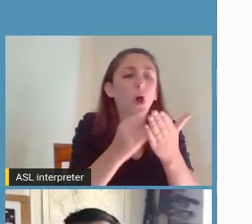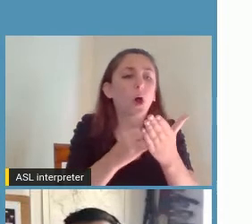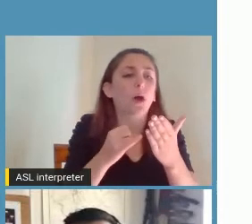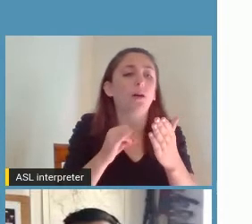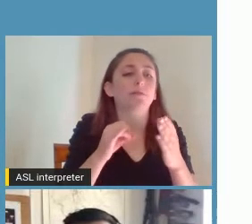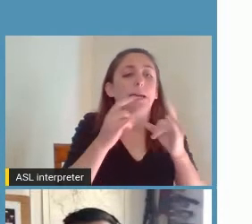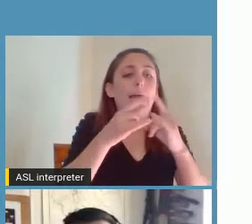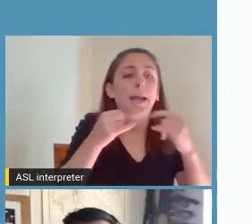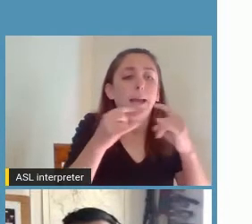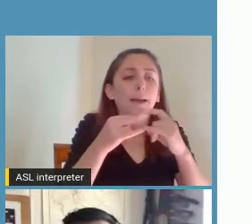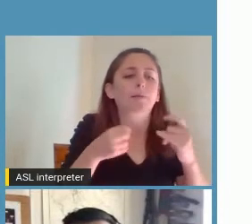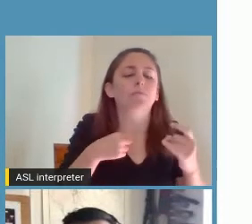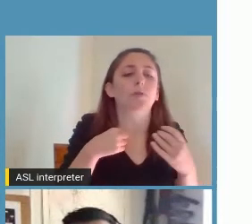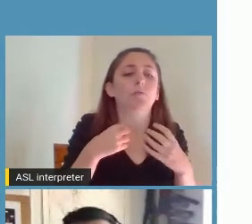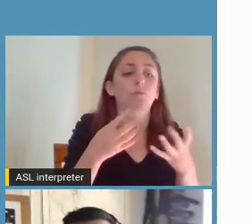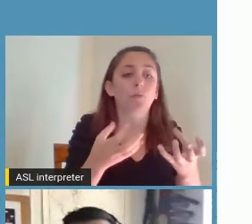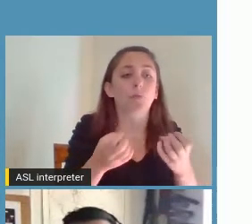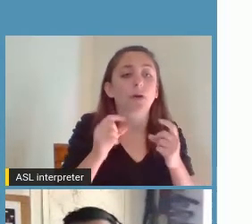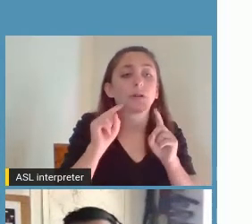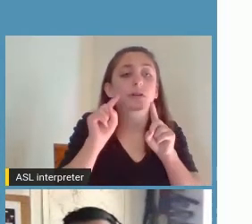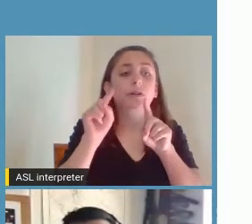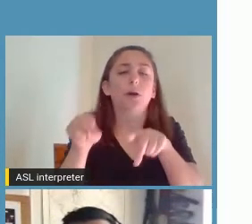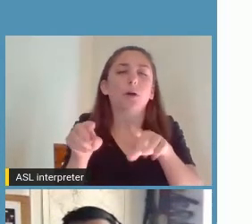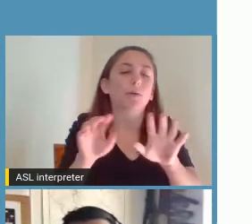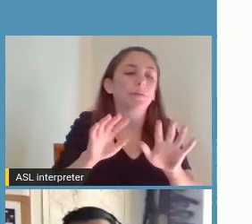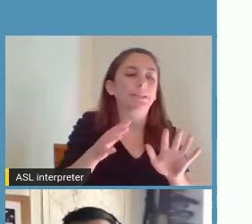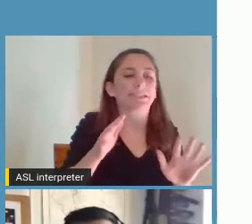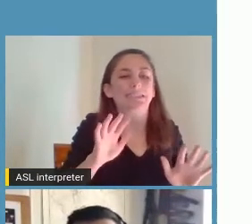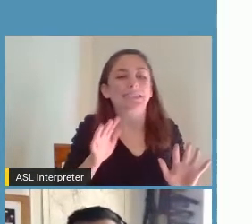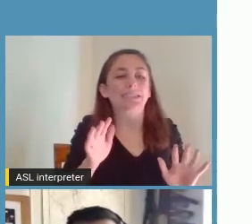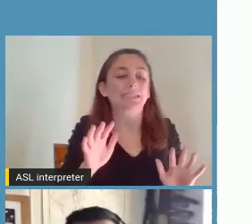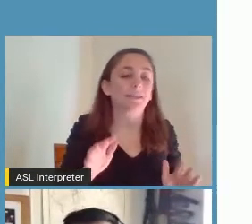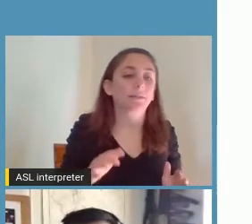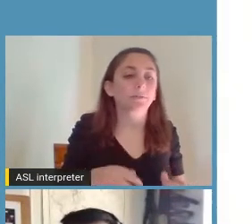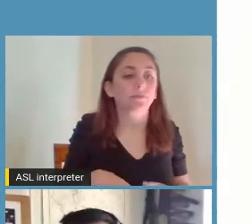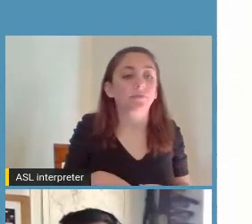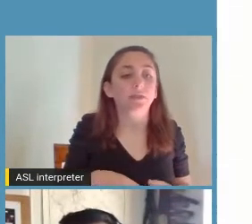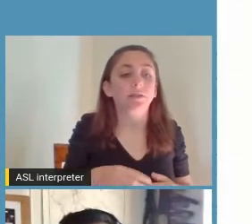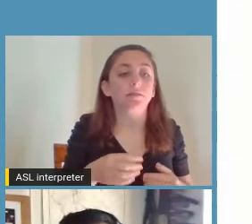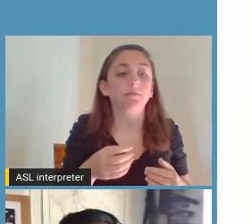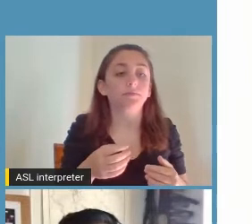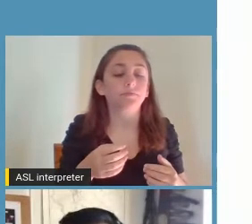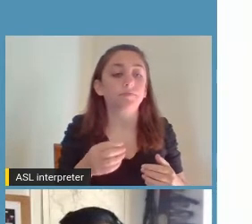fence. And one night on PBS, local